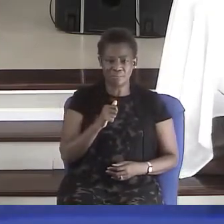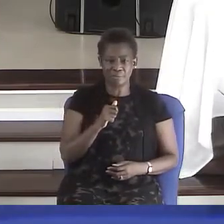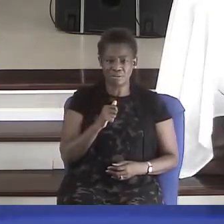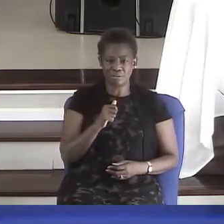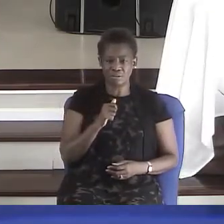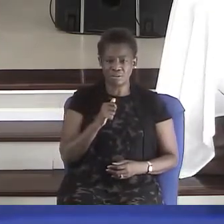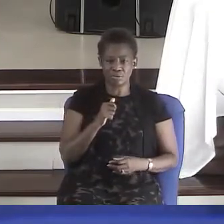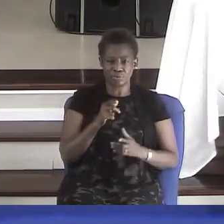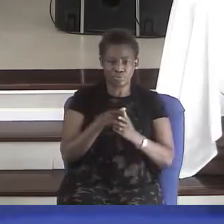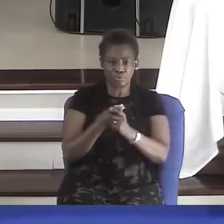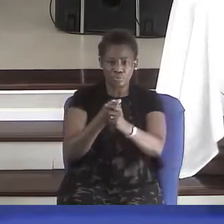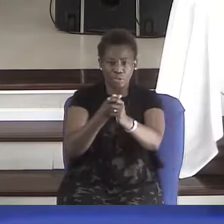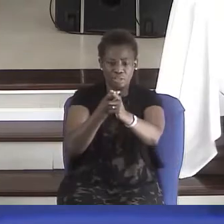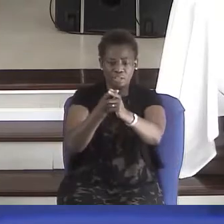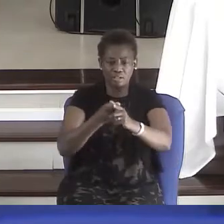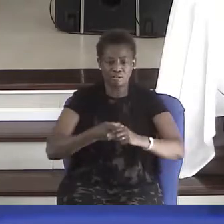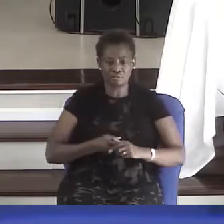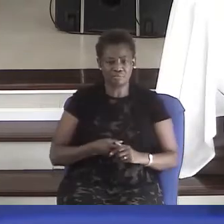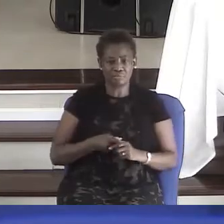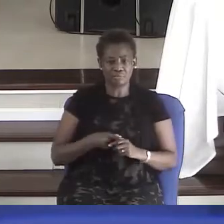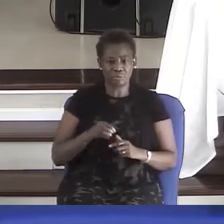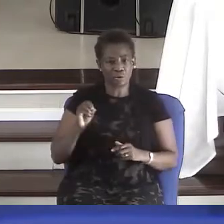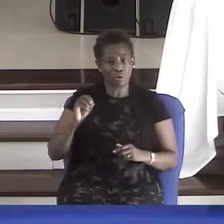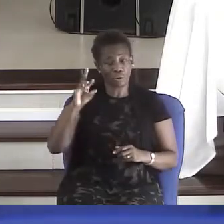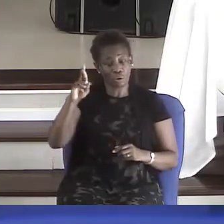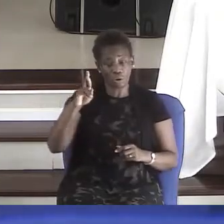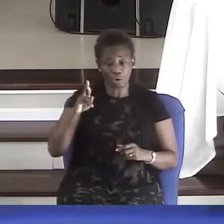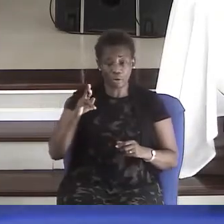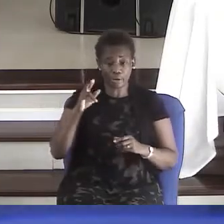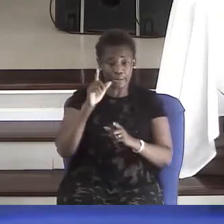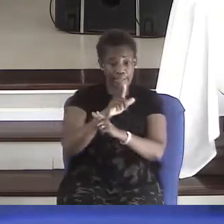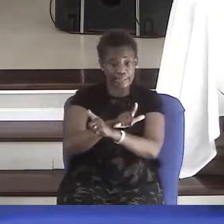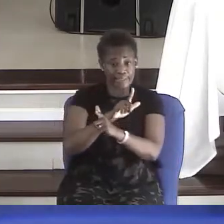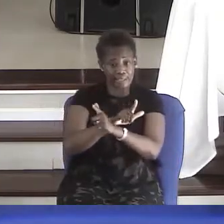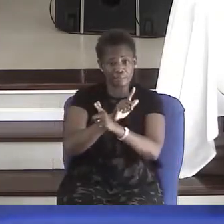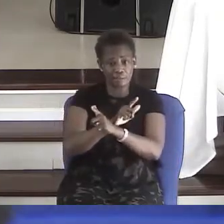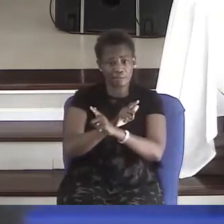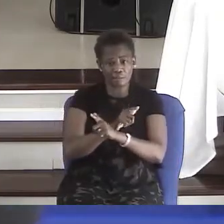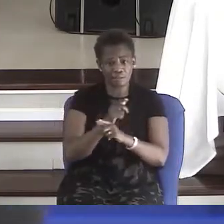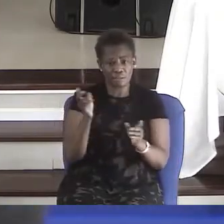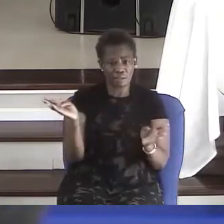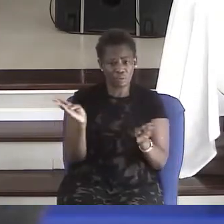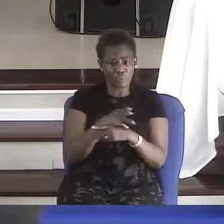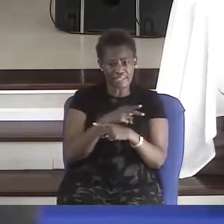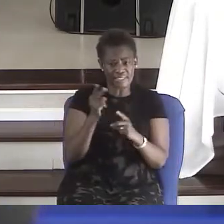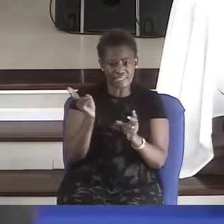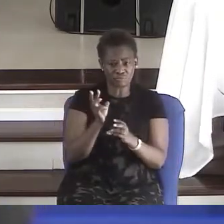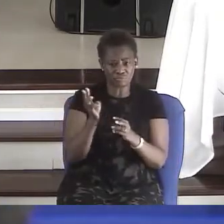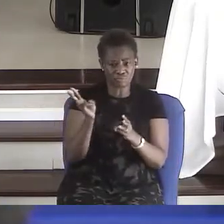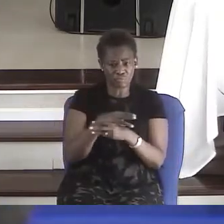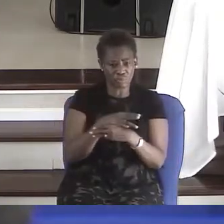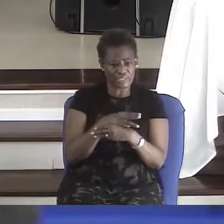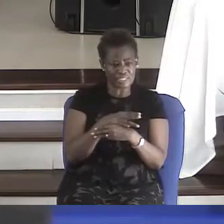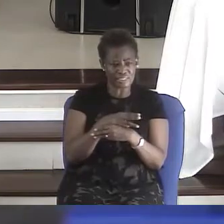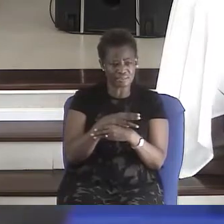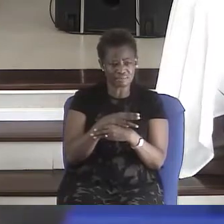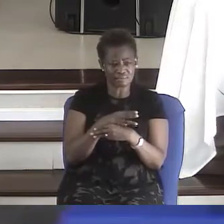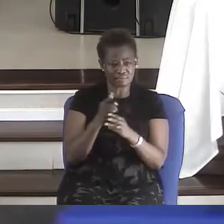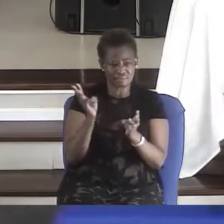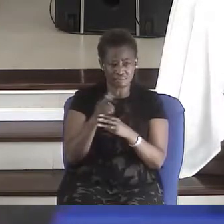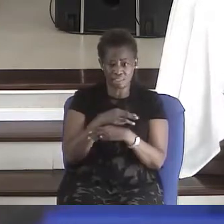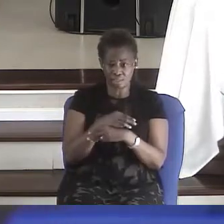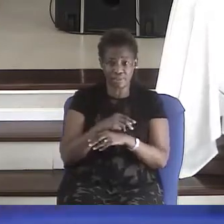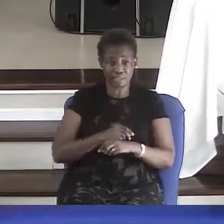Neither labored in vain. So there is some element in it about reward. Don't you see